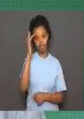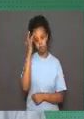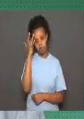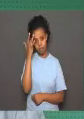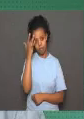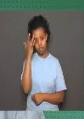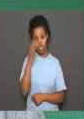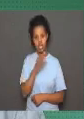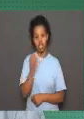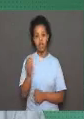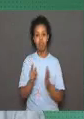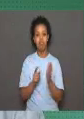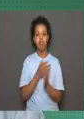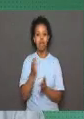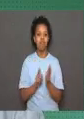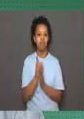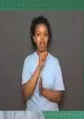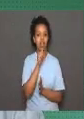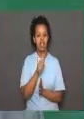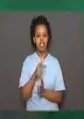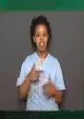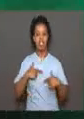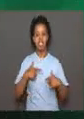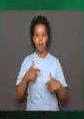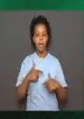and underdeveloped lungs.